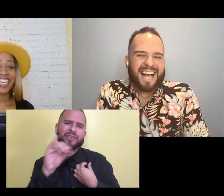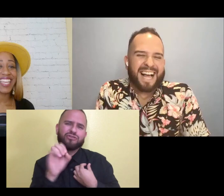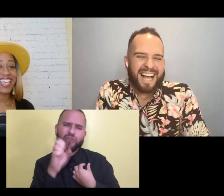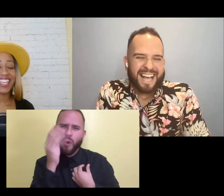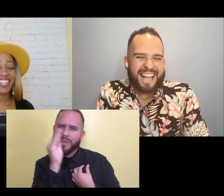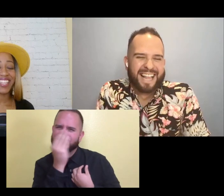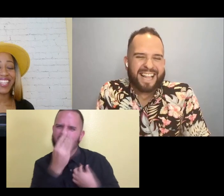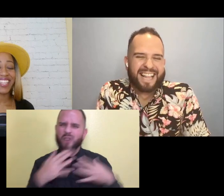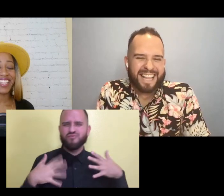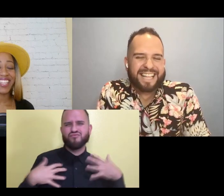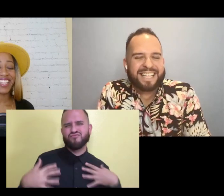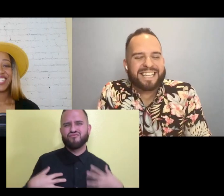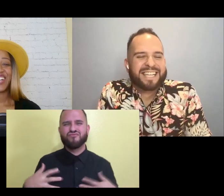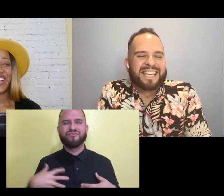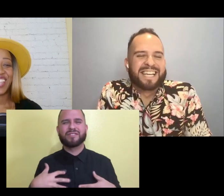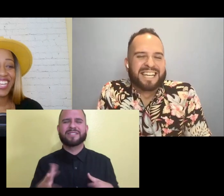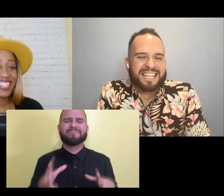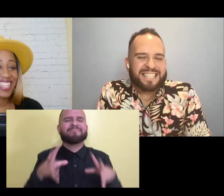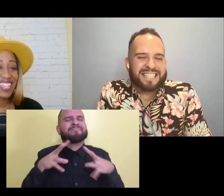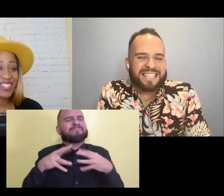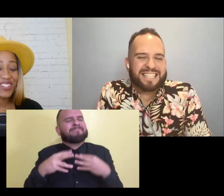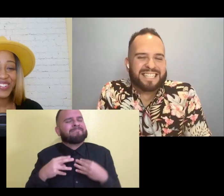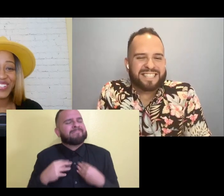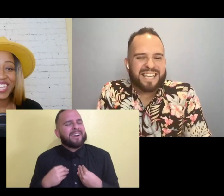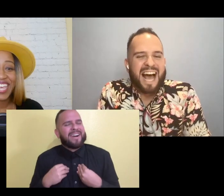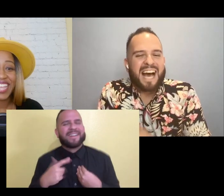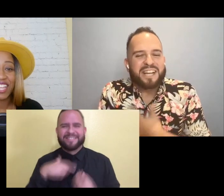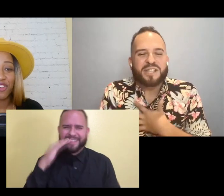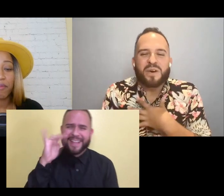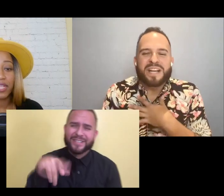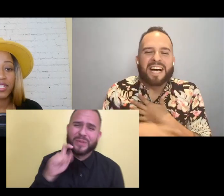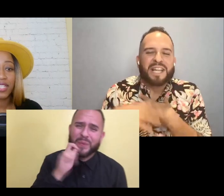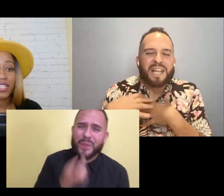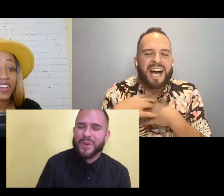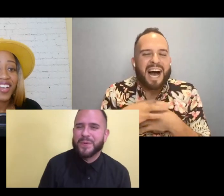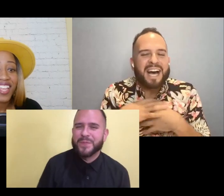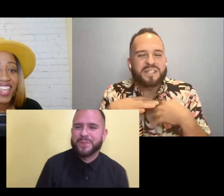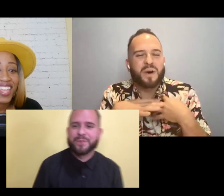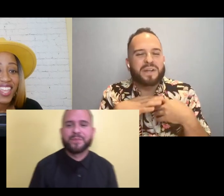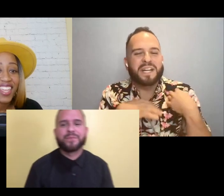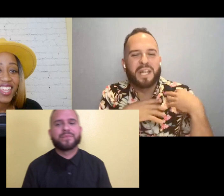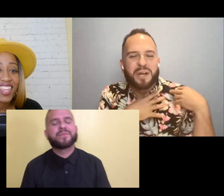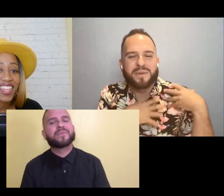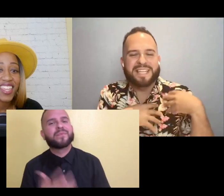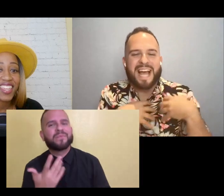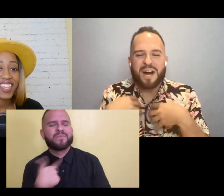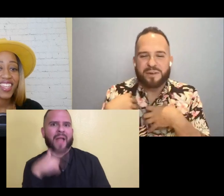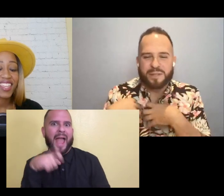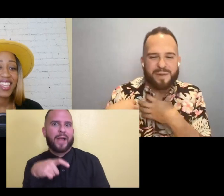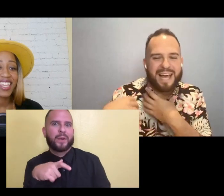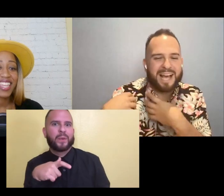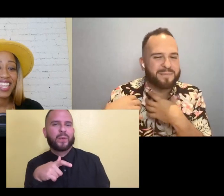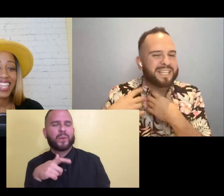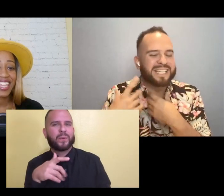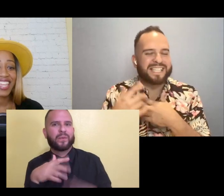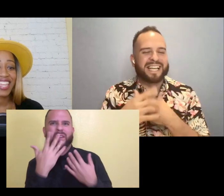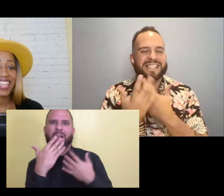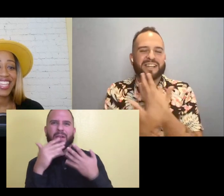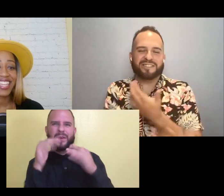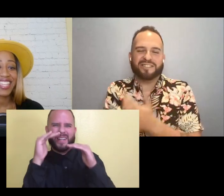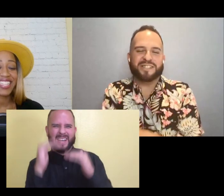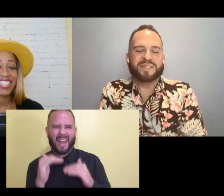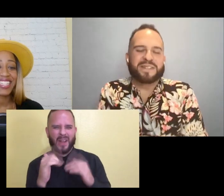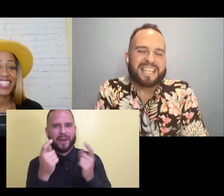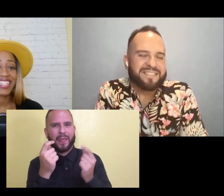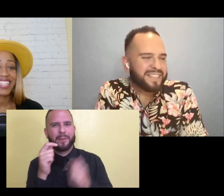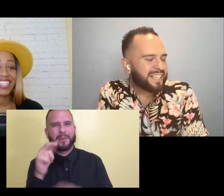take it in. So that's Yeah. that's cool. And I I know had you to tone it mentioned. a, Oh, go ahead. I had to tone it a little bit down with the black because that's